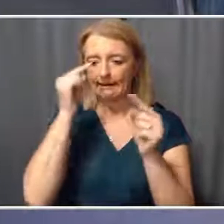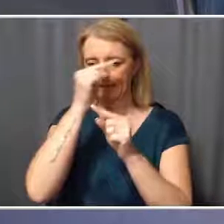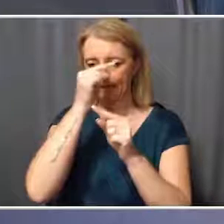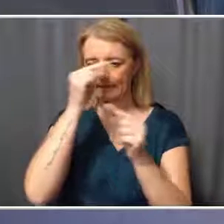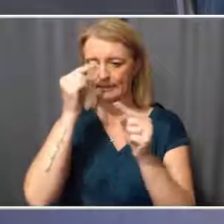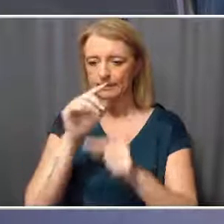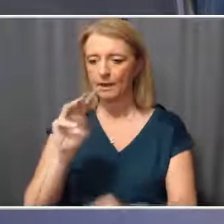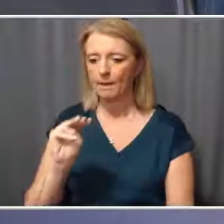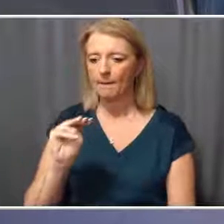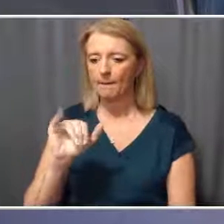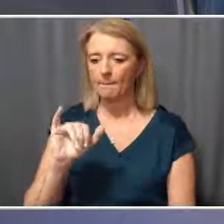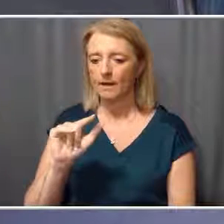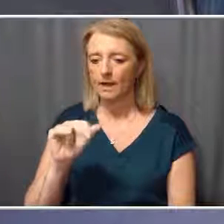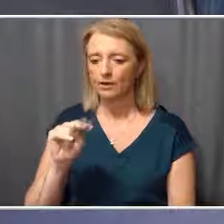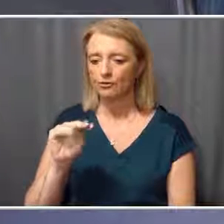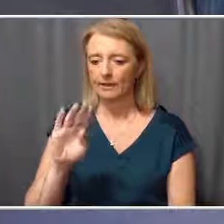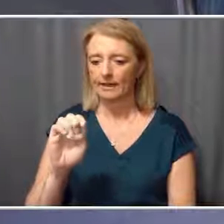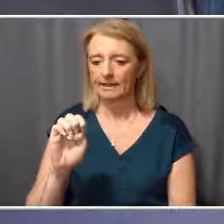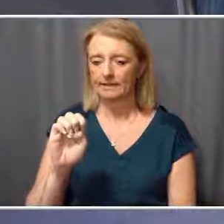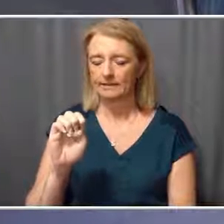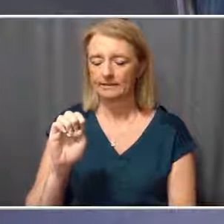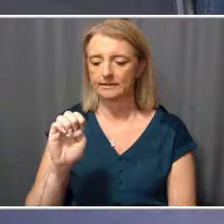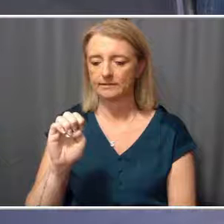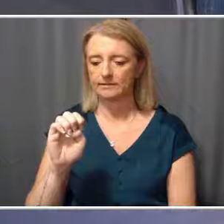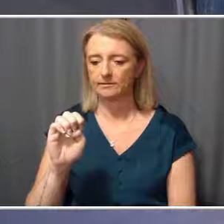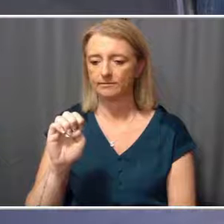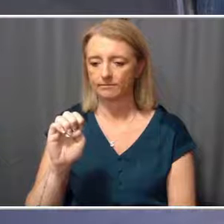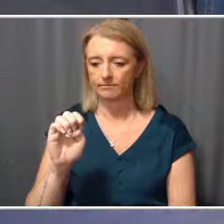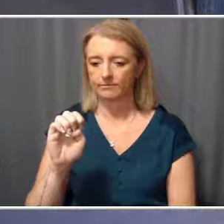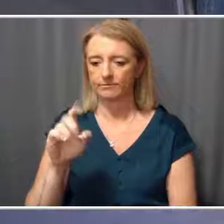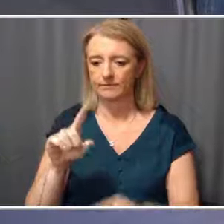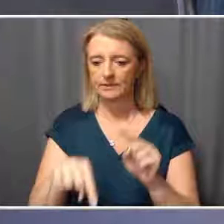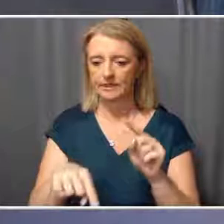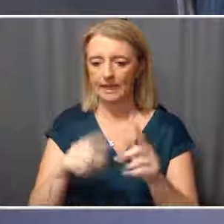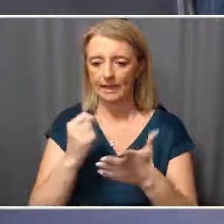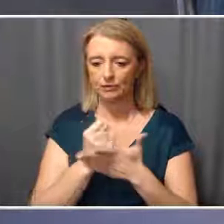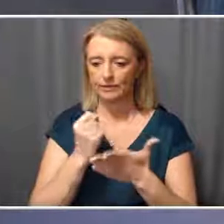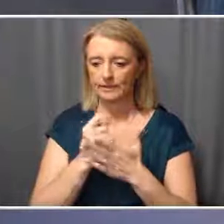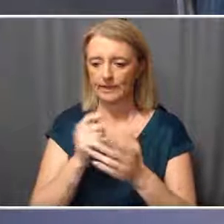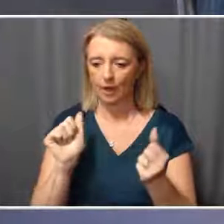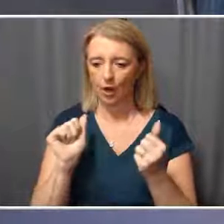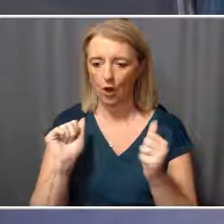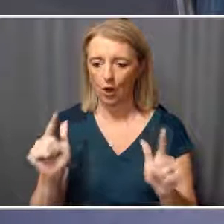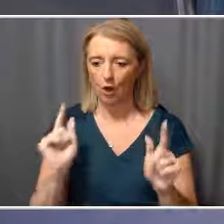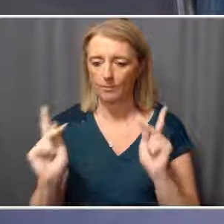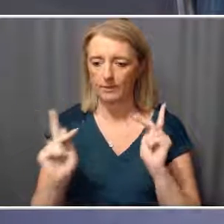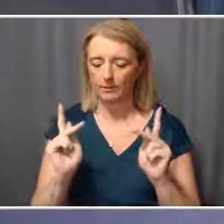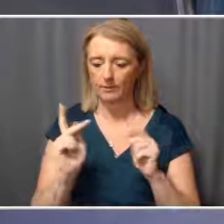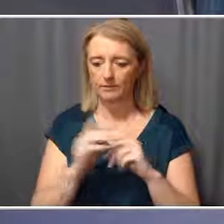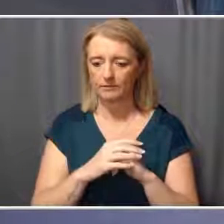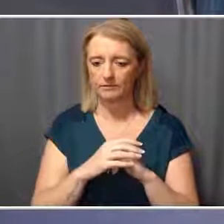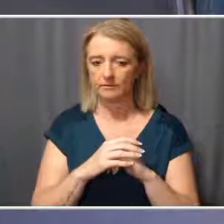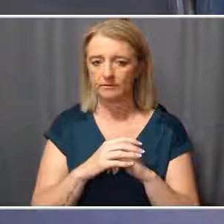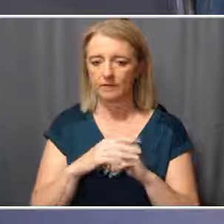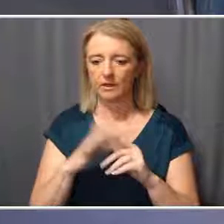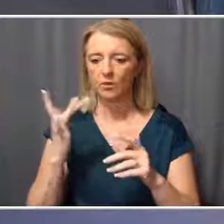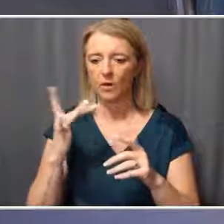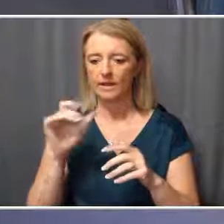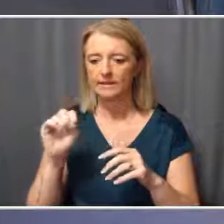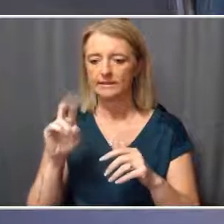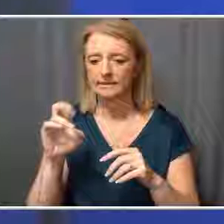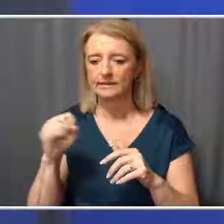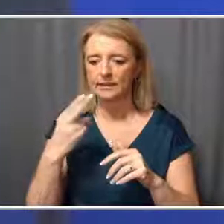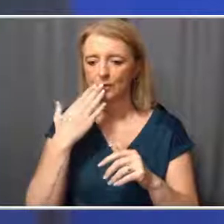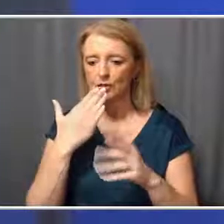that, if they've benefited from Botox in particular, that is a good predictor of success for surgery